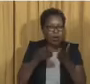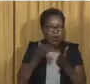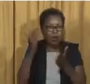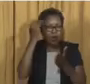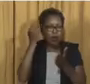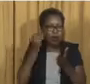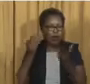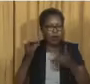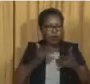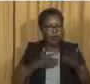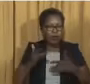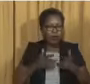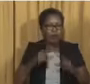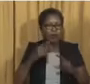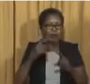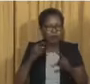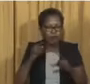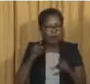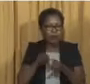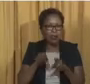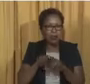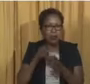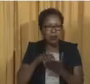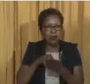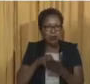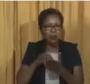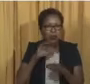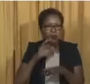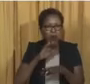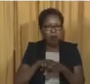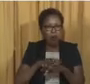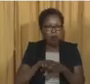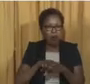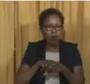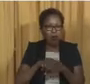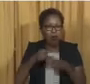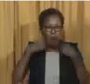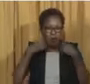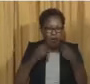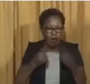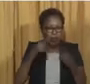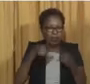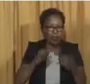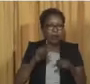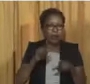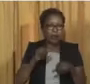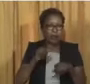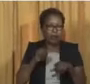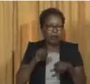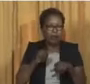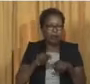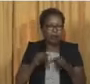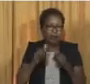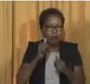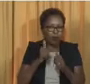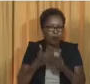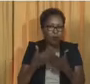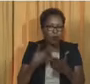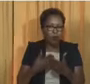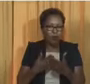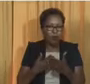similar jurisprudence on ouster clauses from other Commonwealth countries that had been inspired by